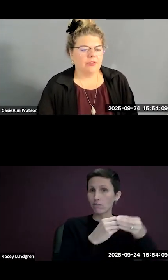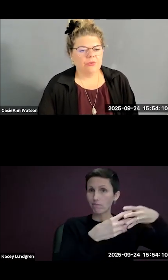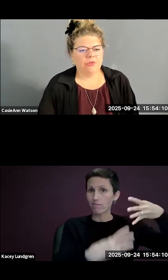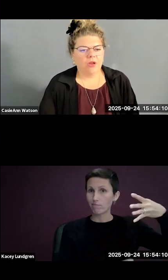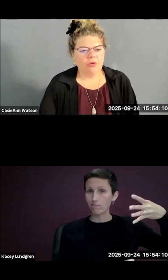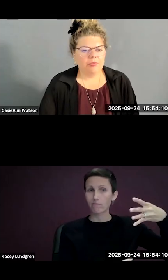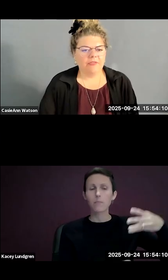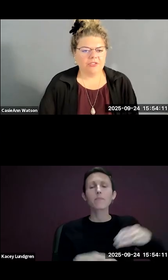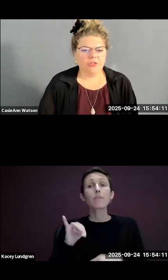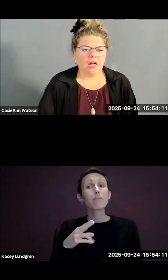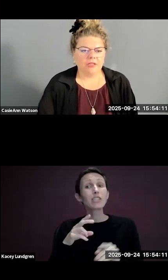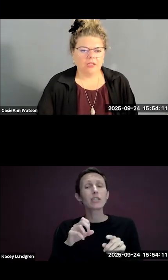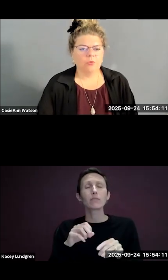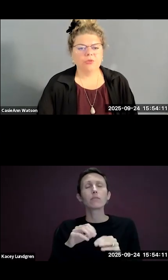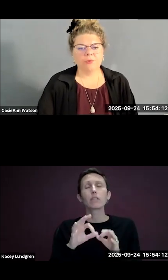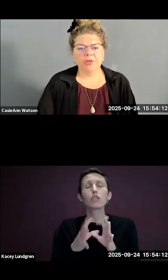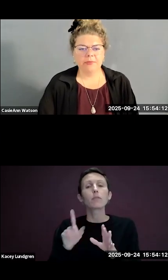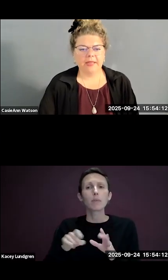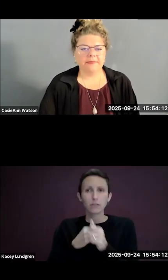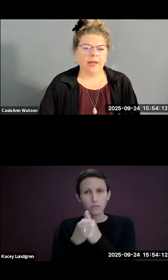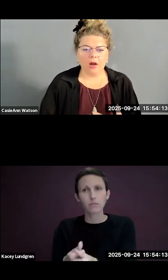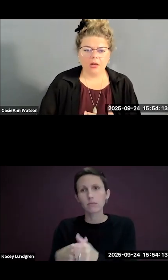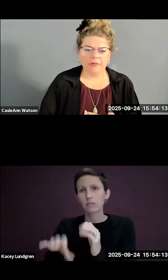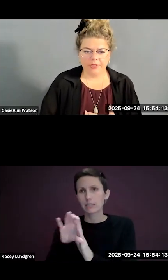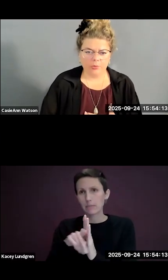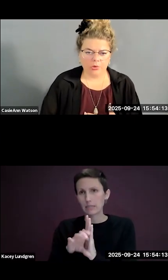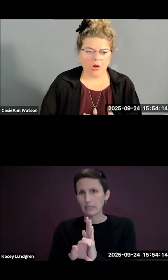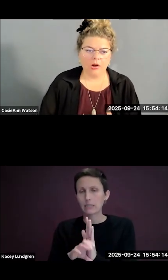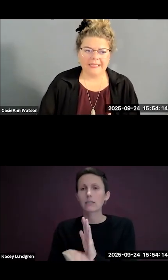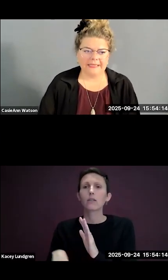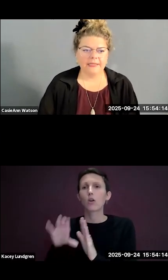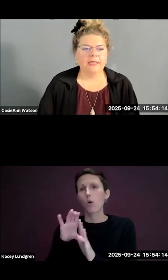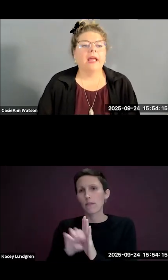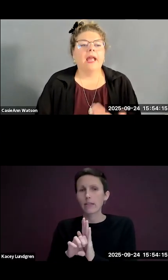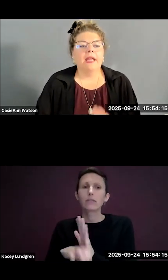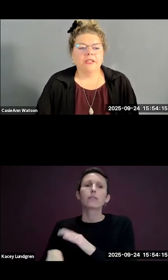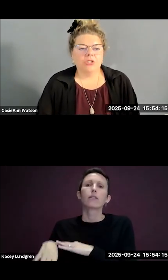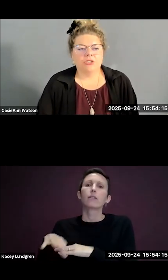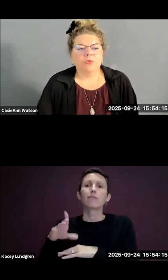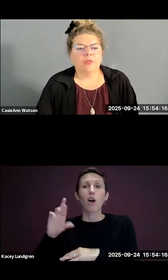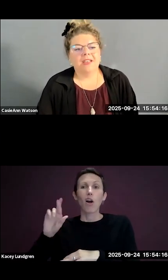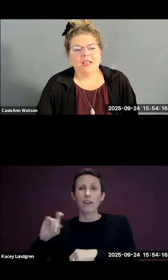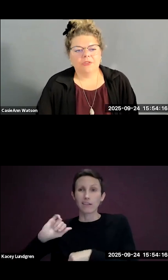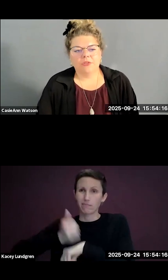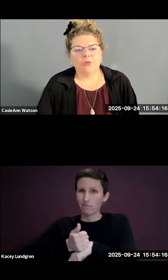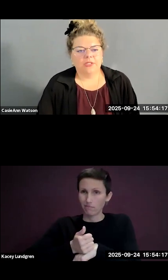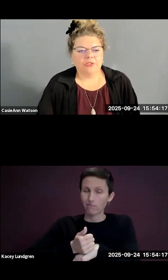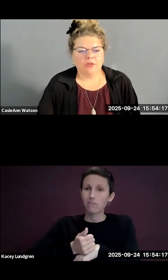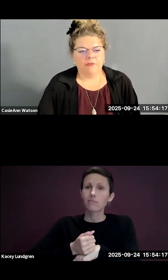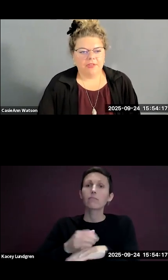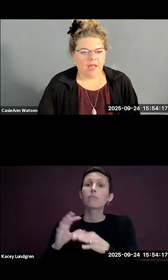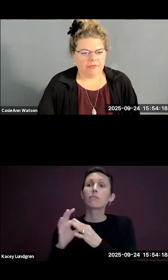Interpreters also adhere to the Code of Professional Conduct, which was put in place by our governing board, RID, in conjunction with the